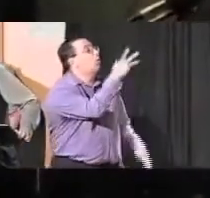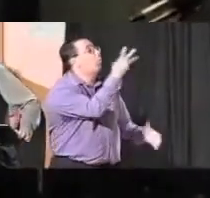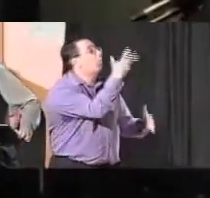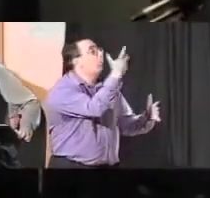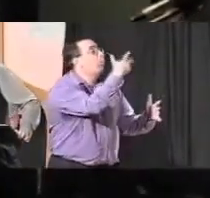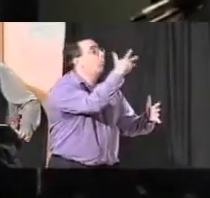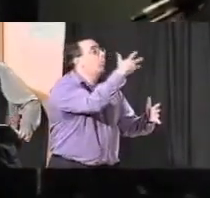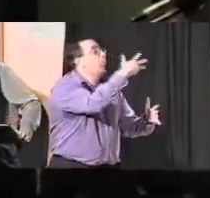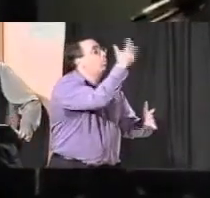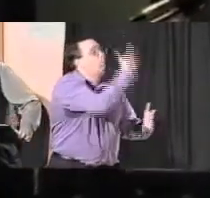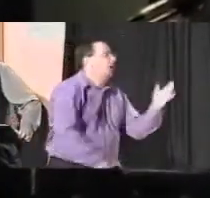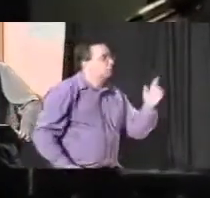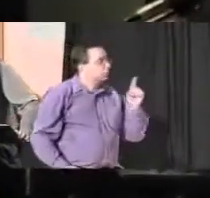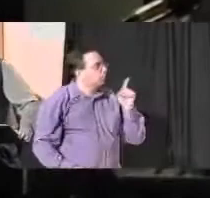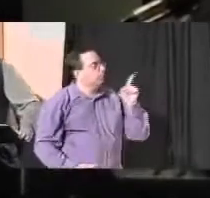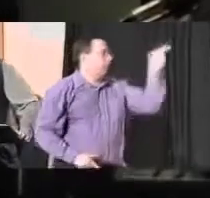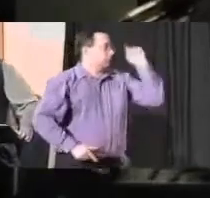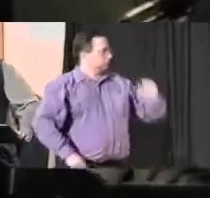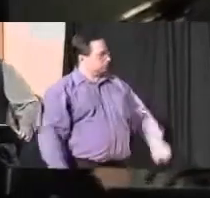what's your point?